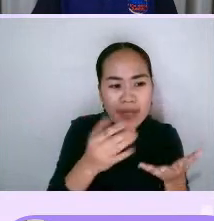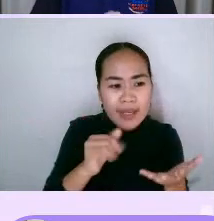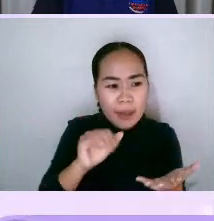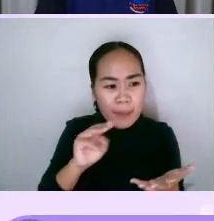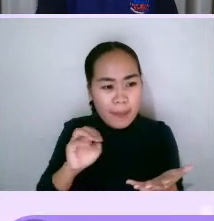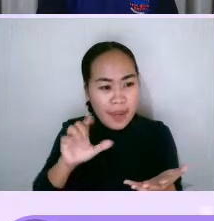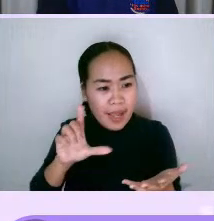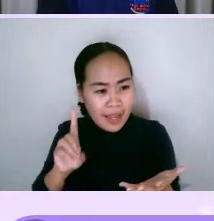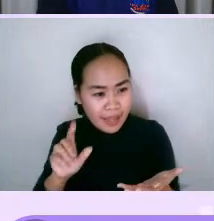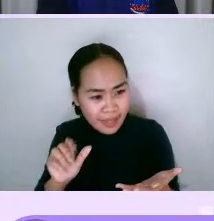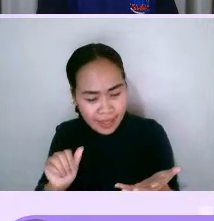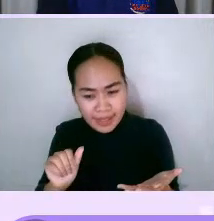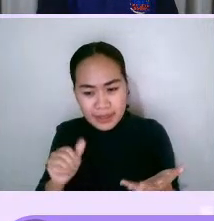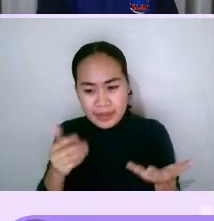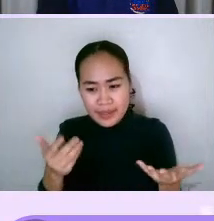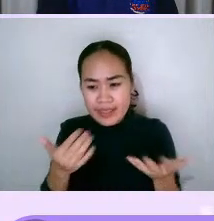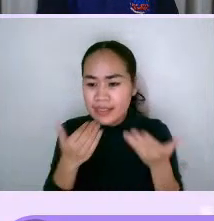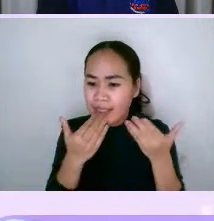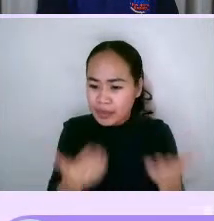insights. Yes po.